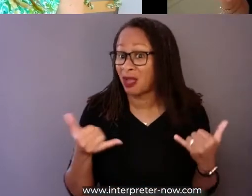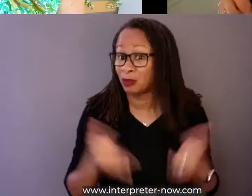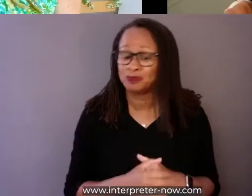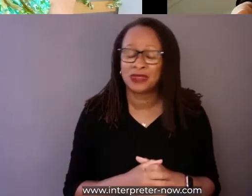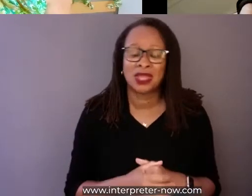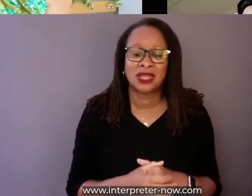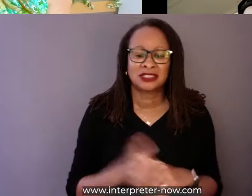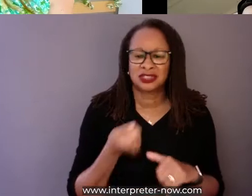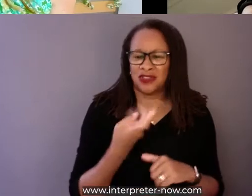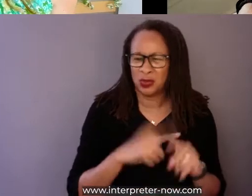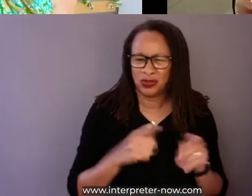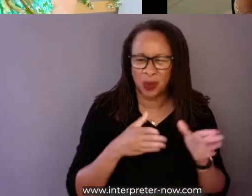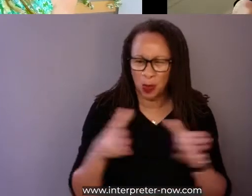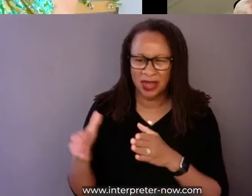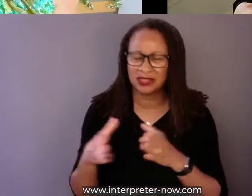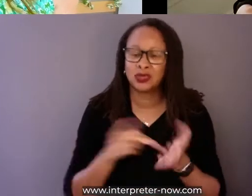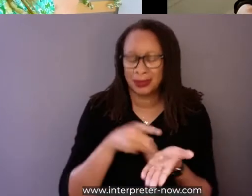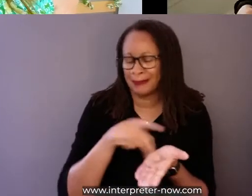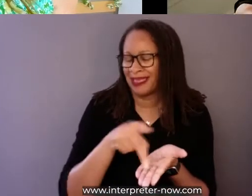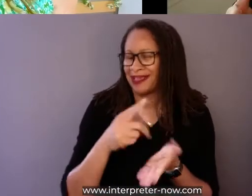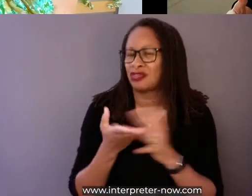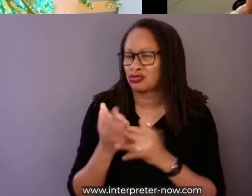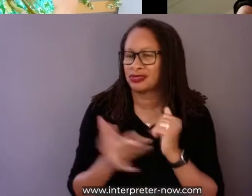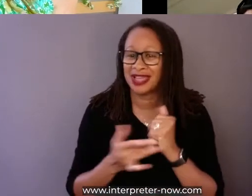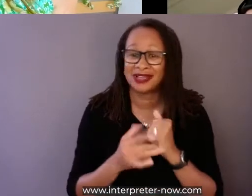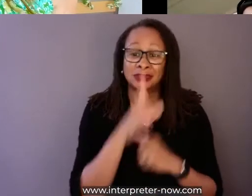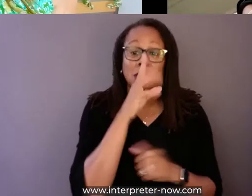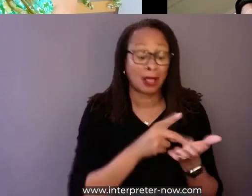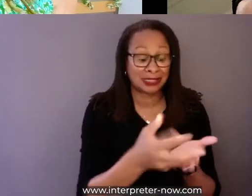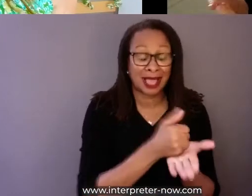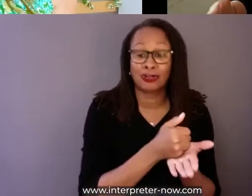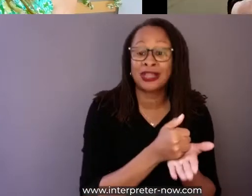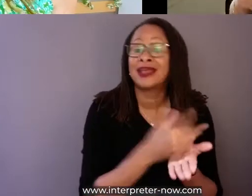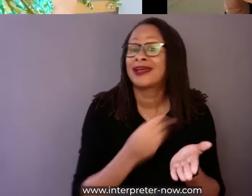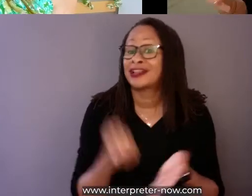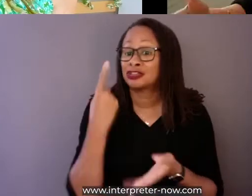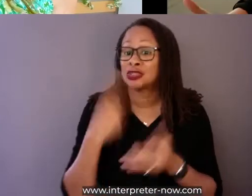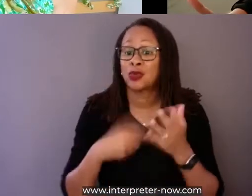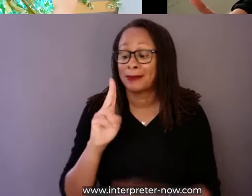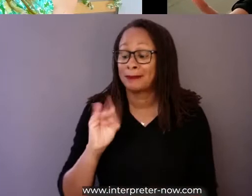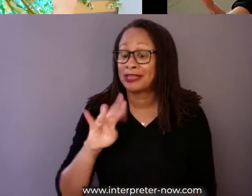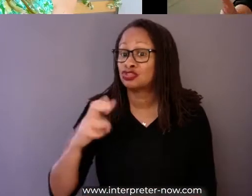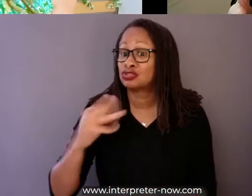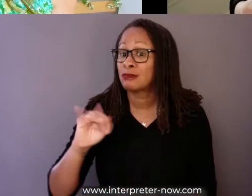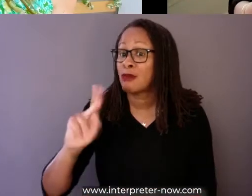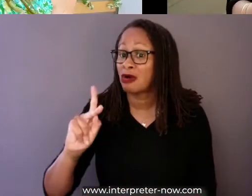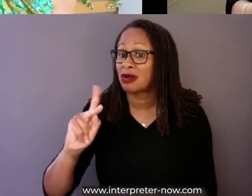few different modes of compensation here. But if we're talking about just our salaries and understanding what benchmarks are, understanding